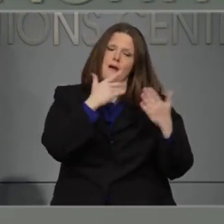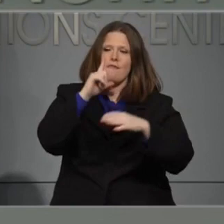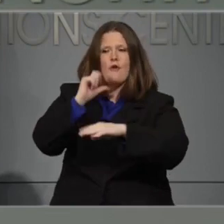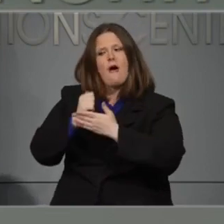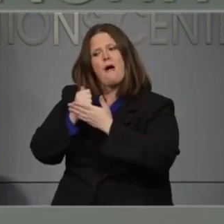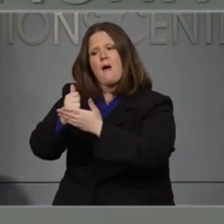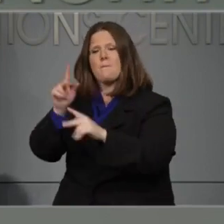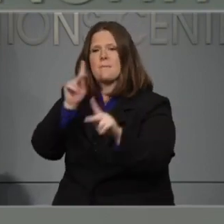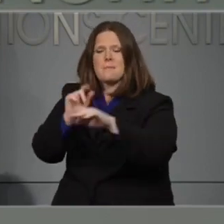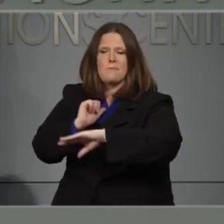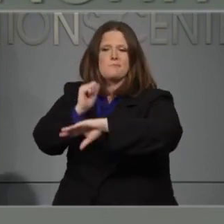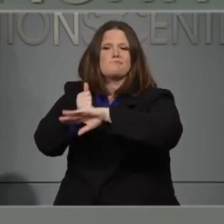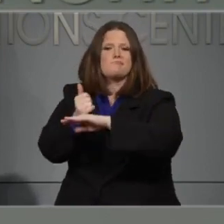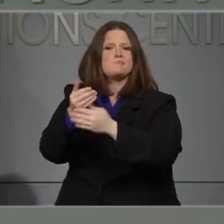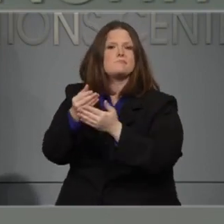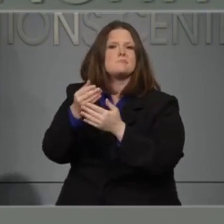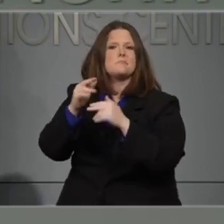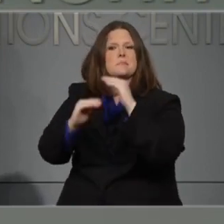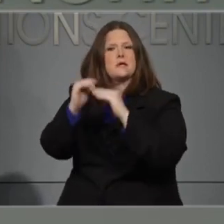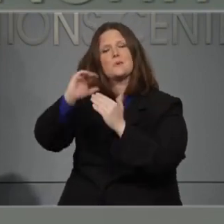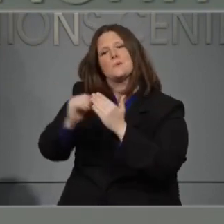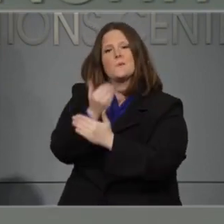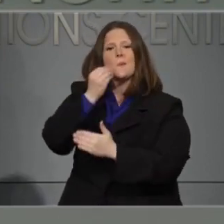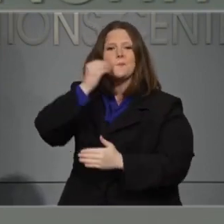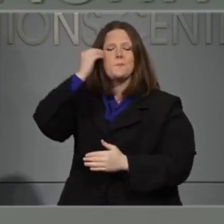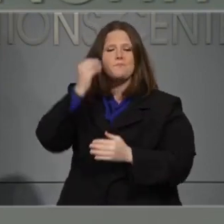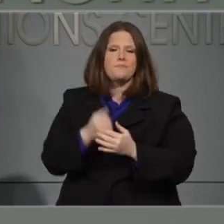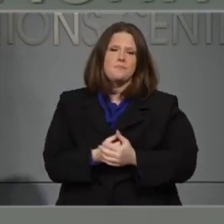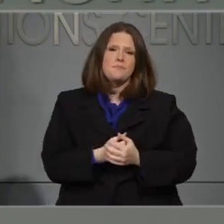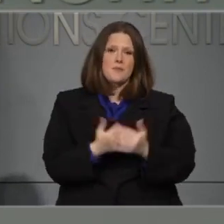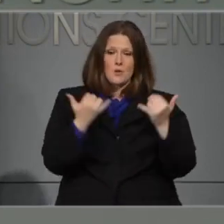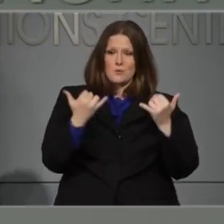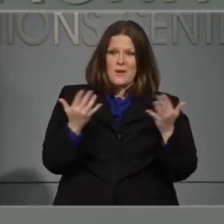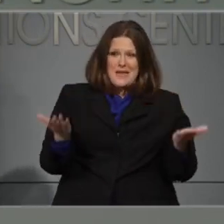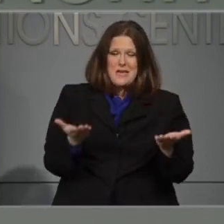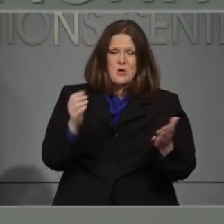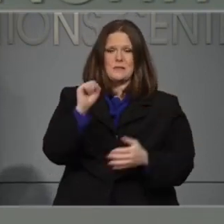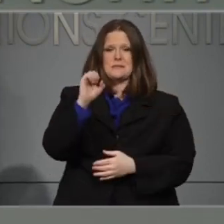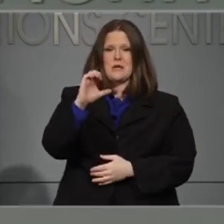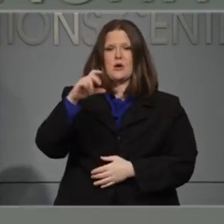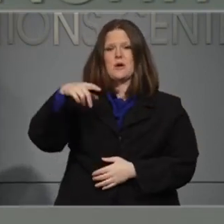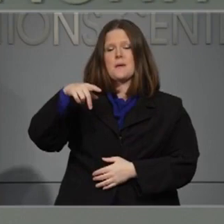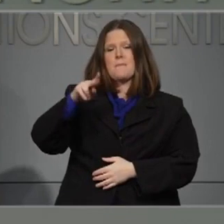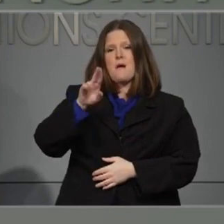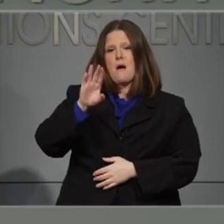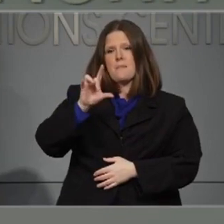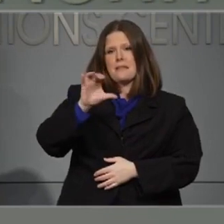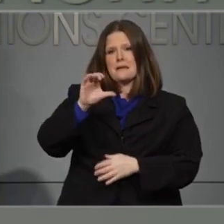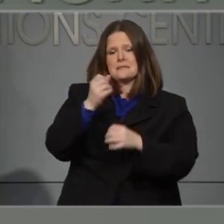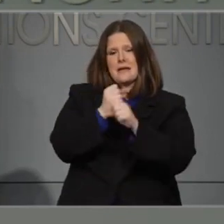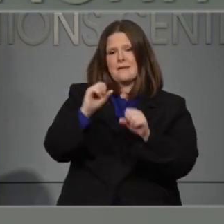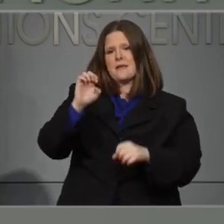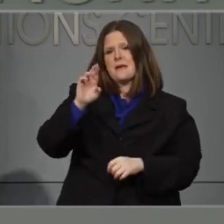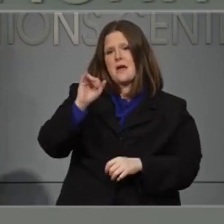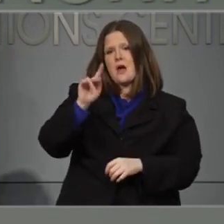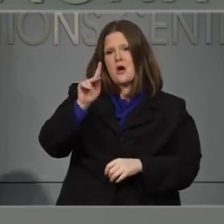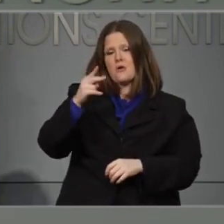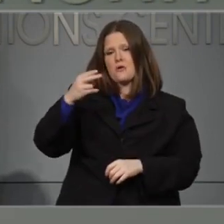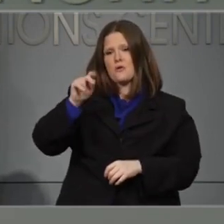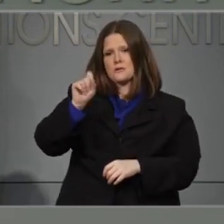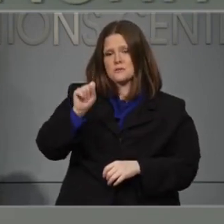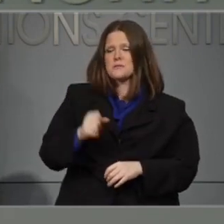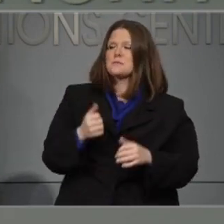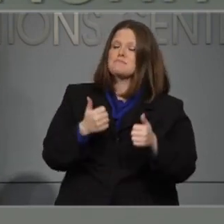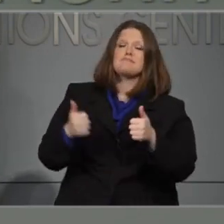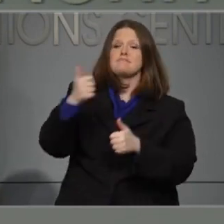who need them. Also with us today is our Secretary of Public Safety, Eric Hooks, and our emergency management director,